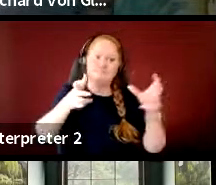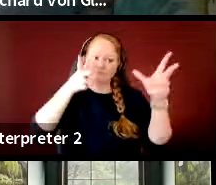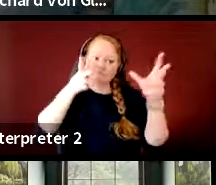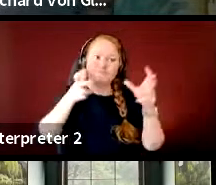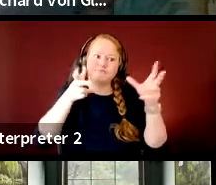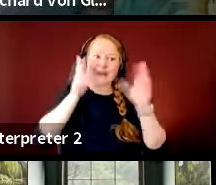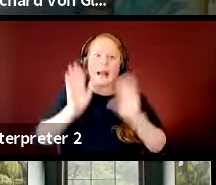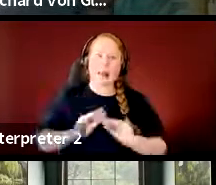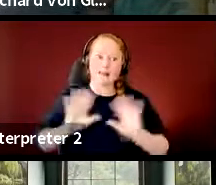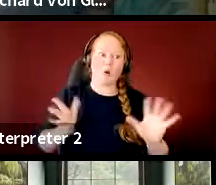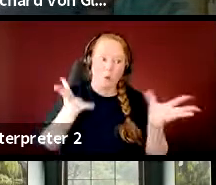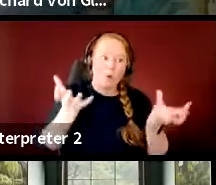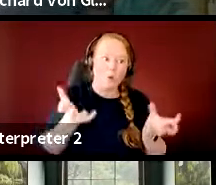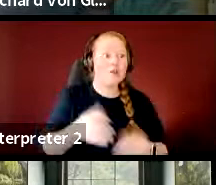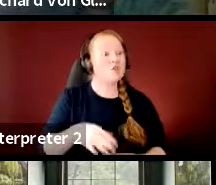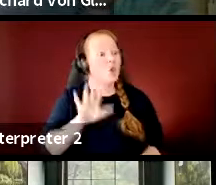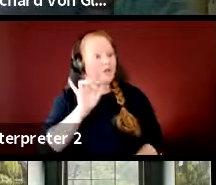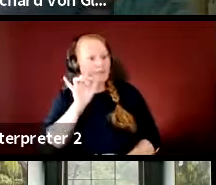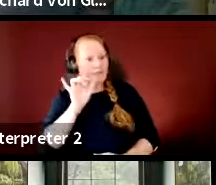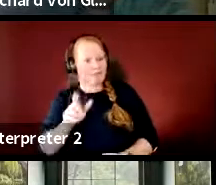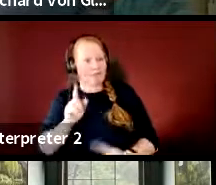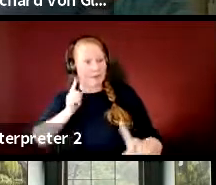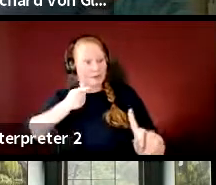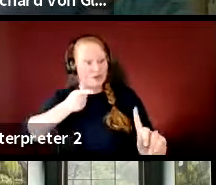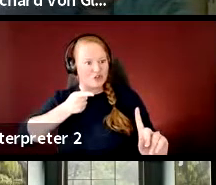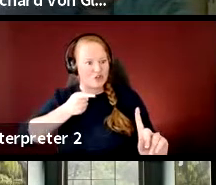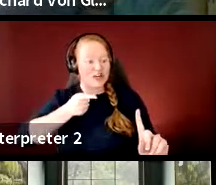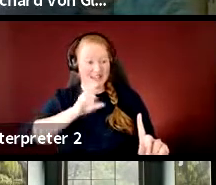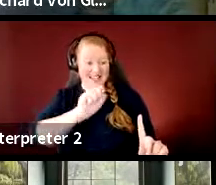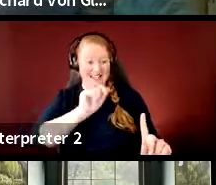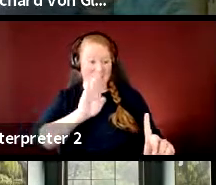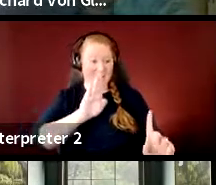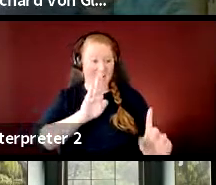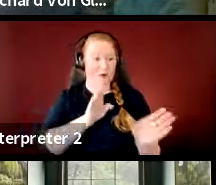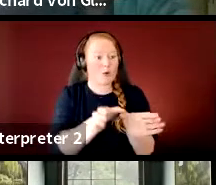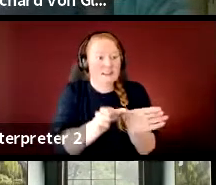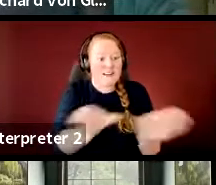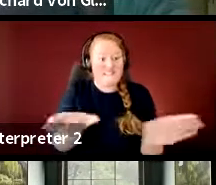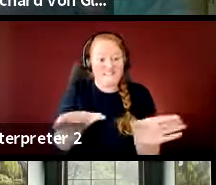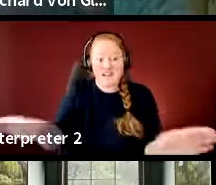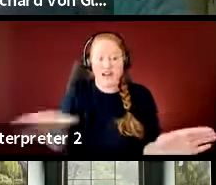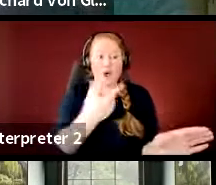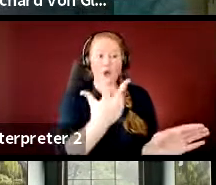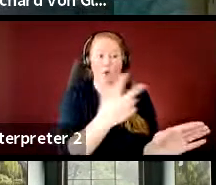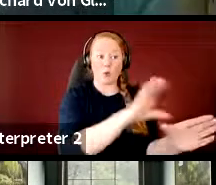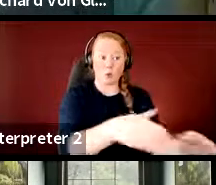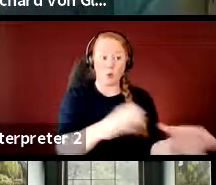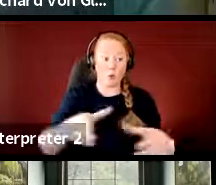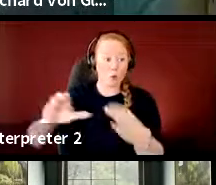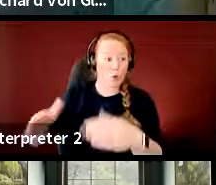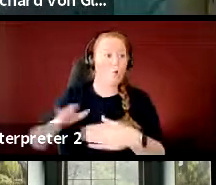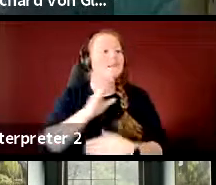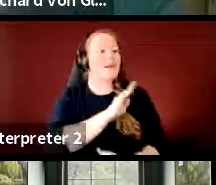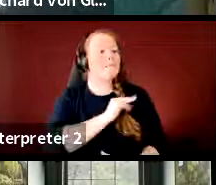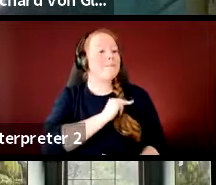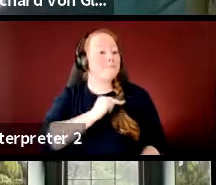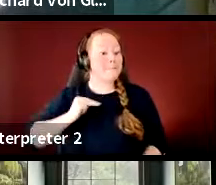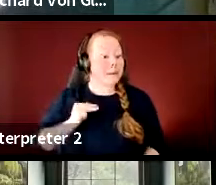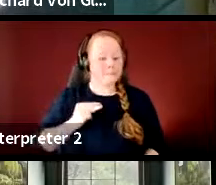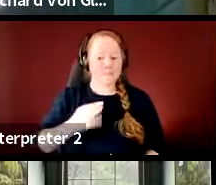To fulfill that mission, the SAB was divided into 3 working groups based on a member's expertise